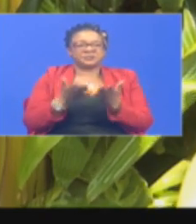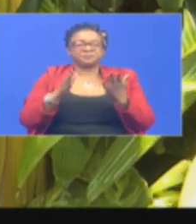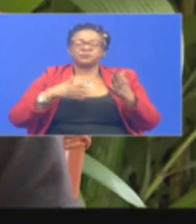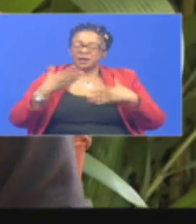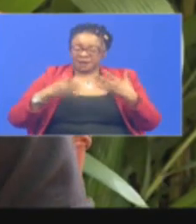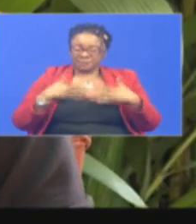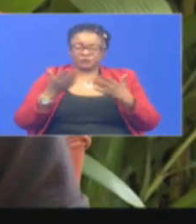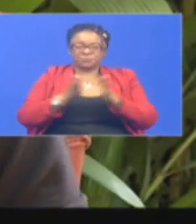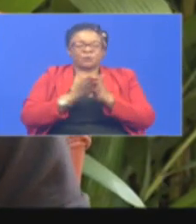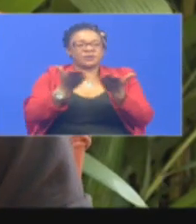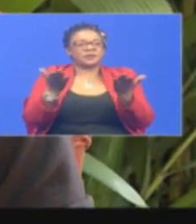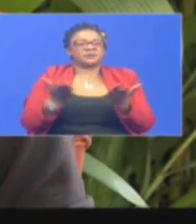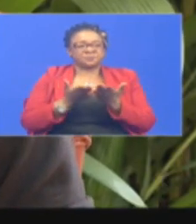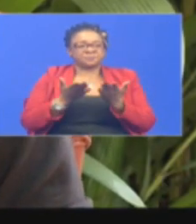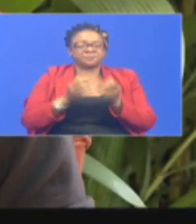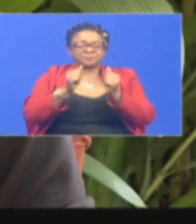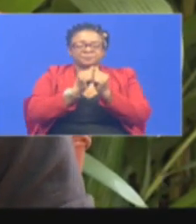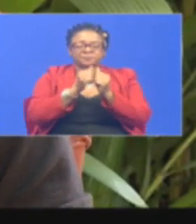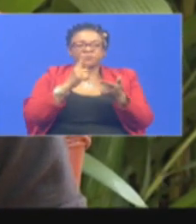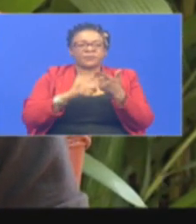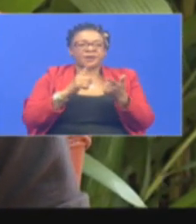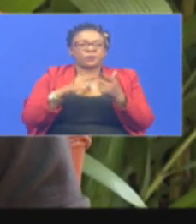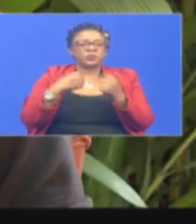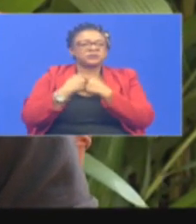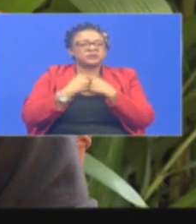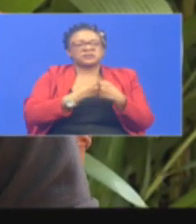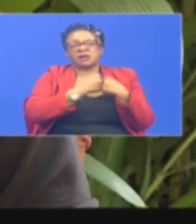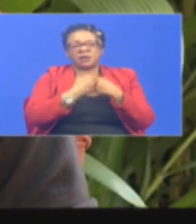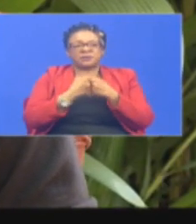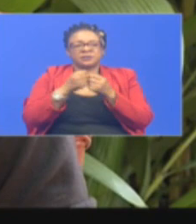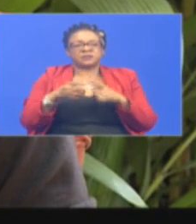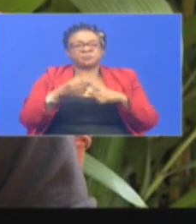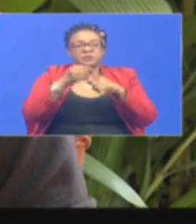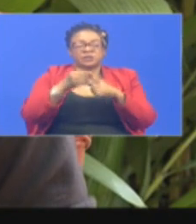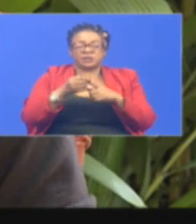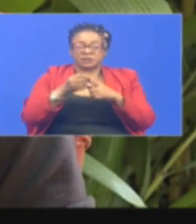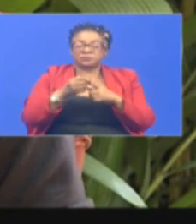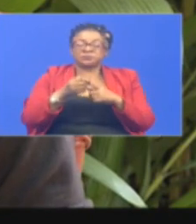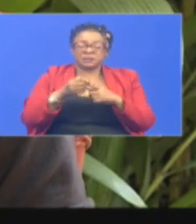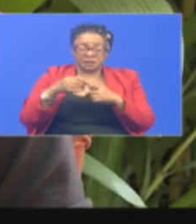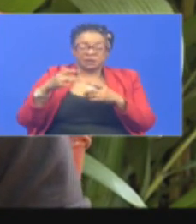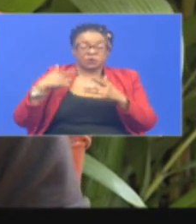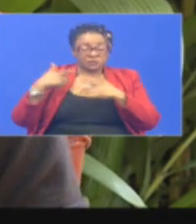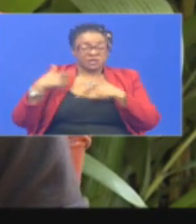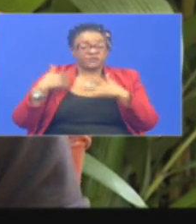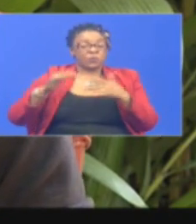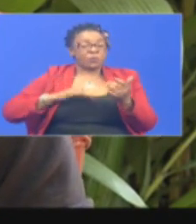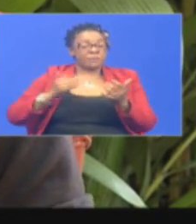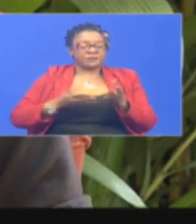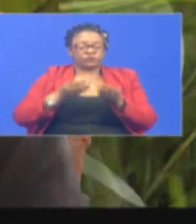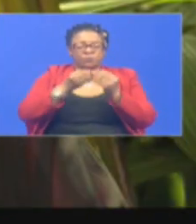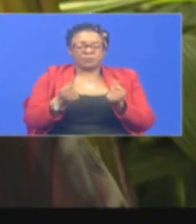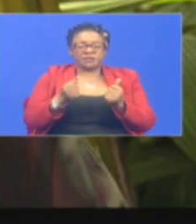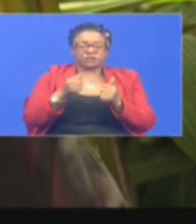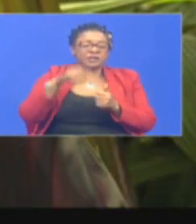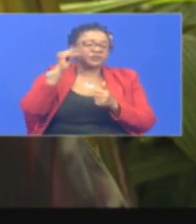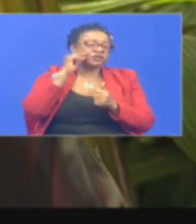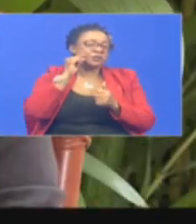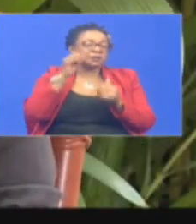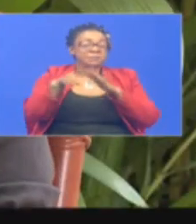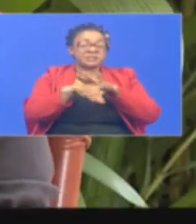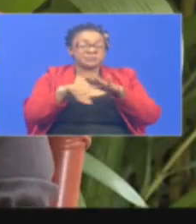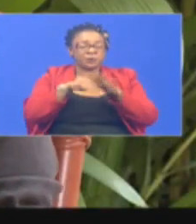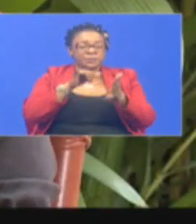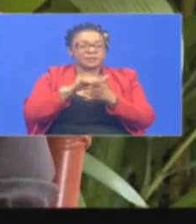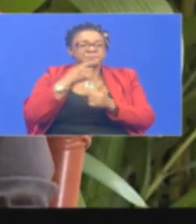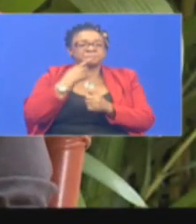Thank you. 10 years in, we seem to be still struggling, especially where women are concerned, to meet that gender threshold that has been set. That